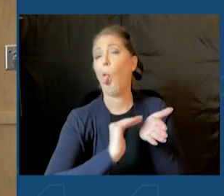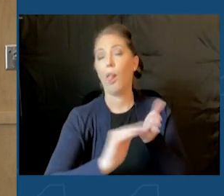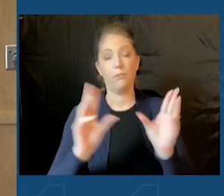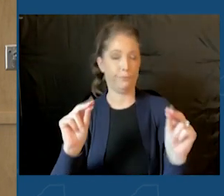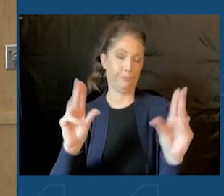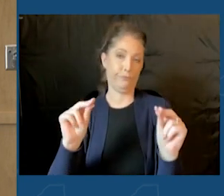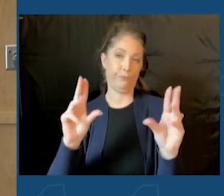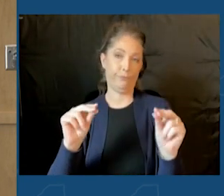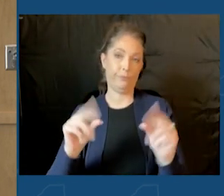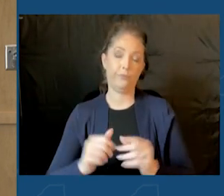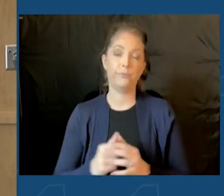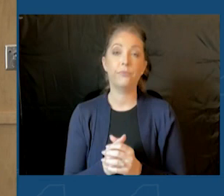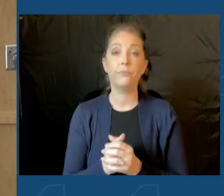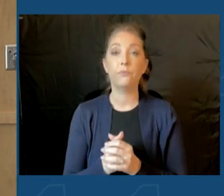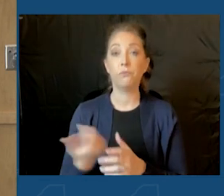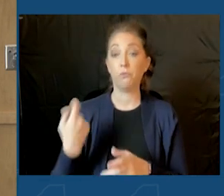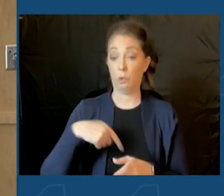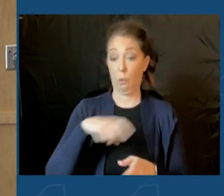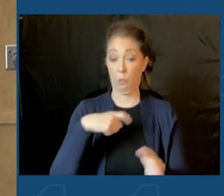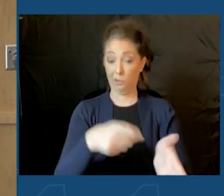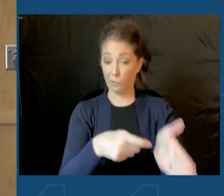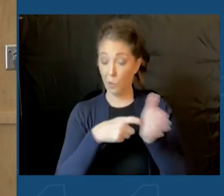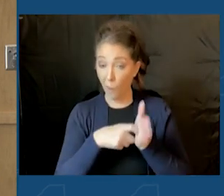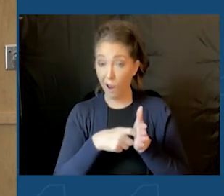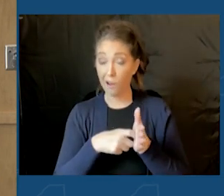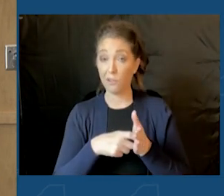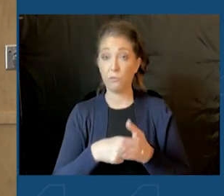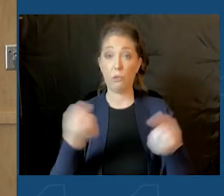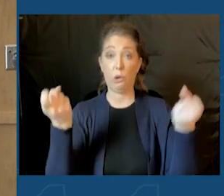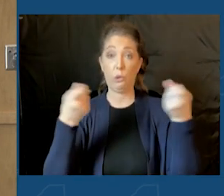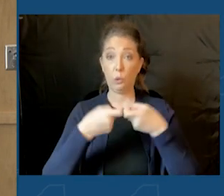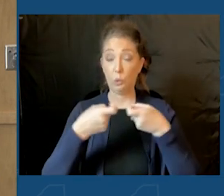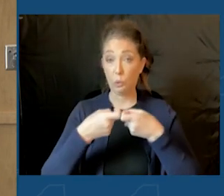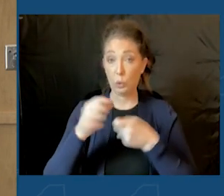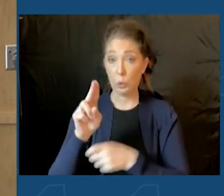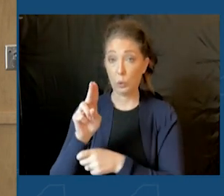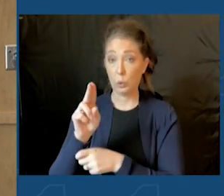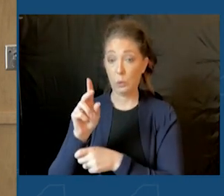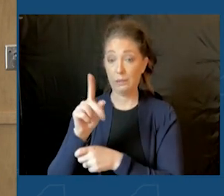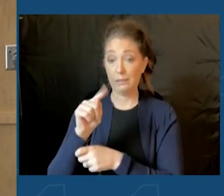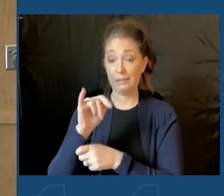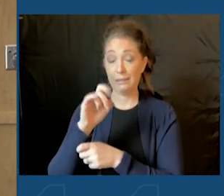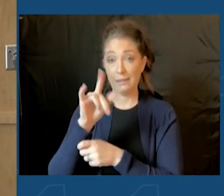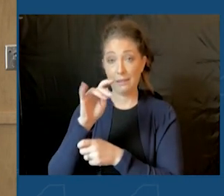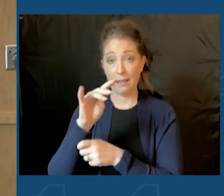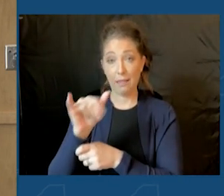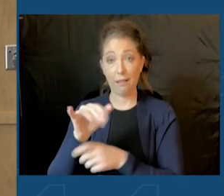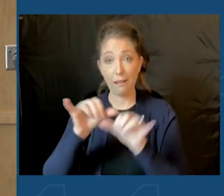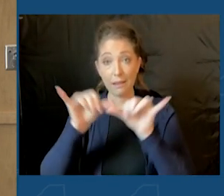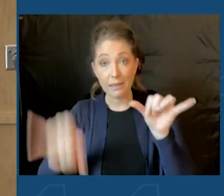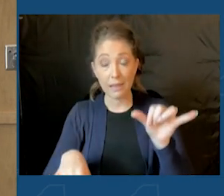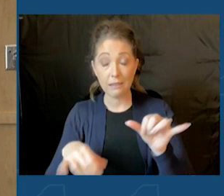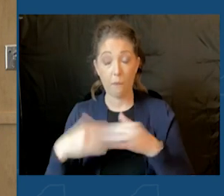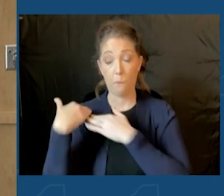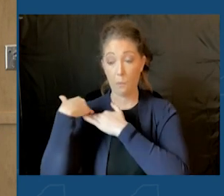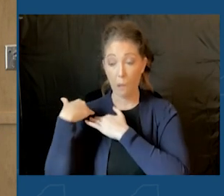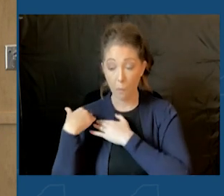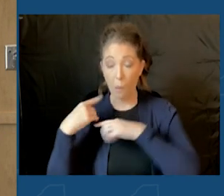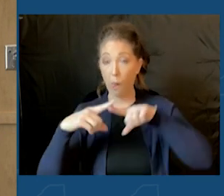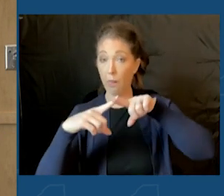me. So we demand and deserve a utility system that's responsible, reliable, that information is out there, and that's what we